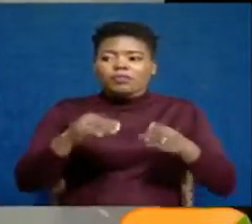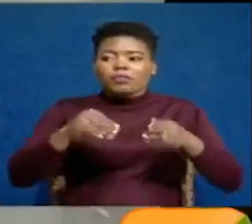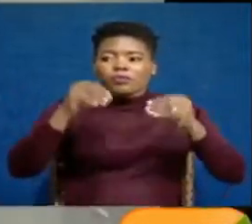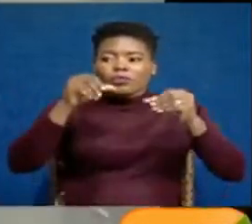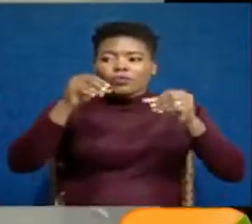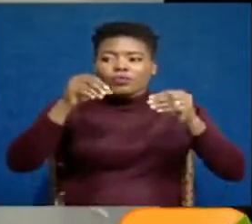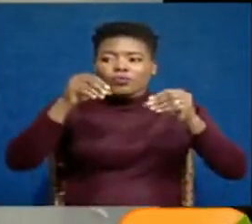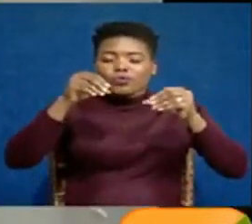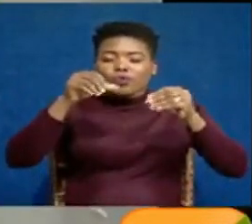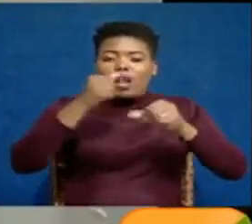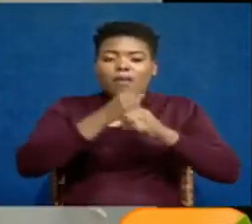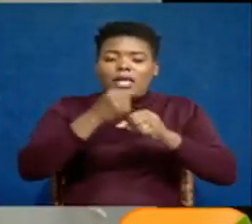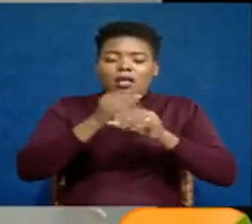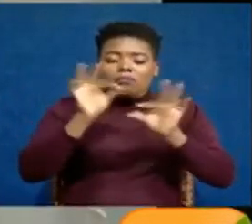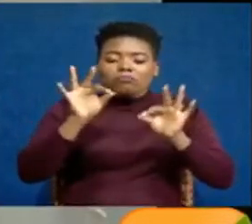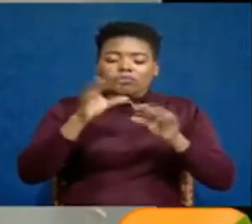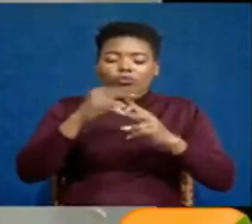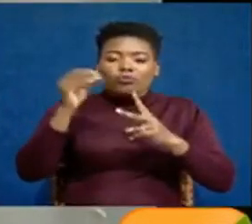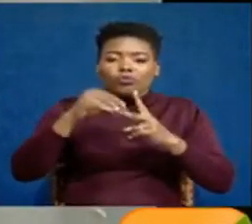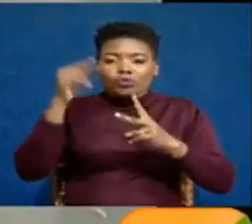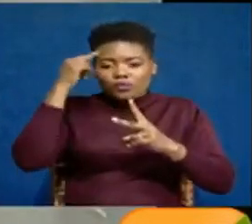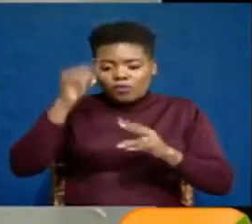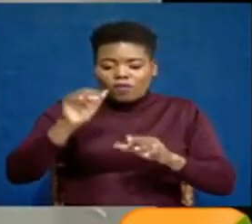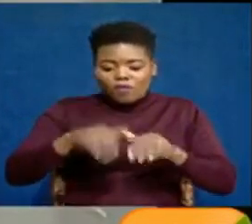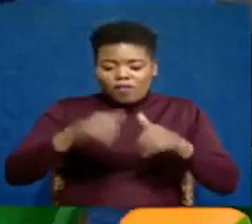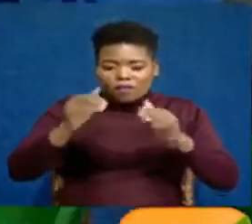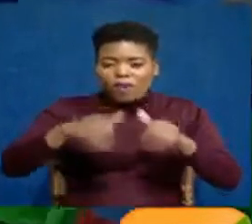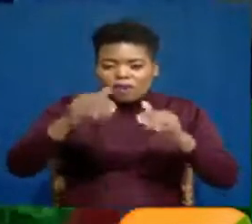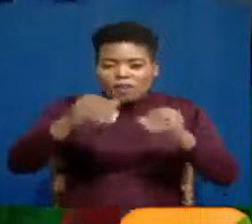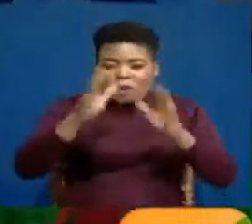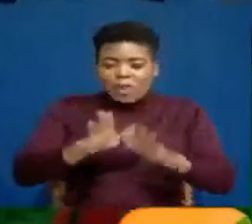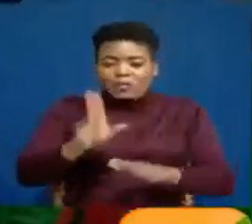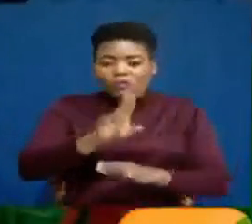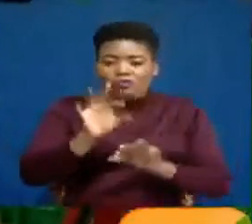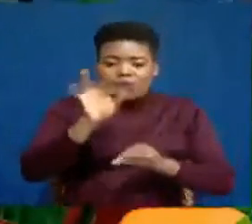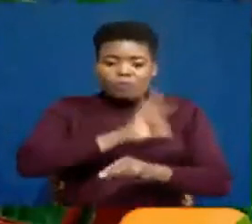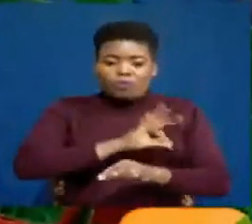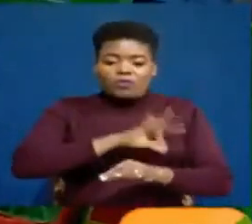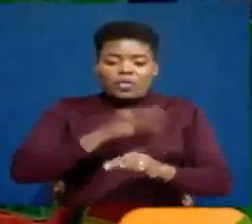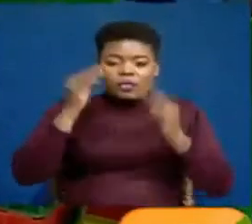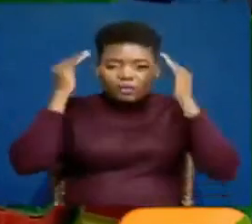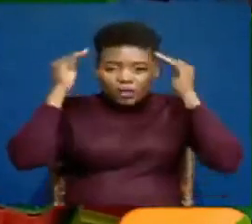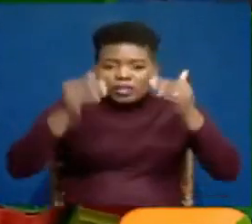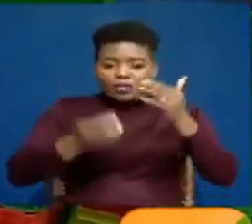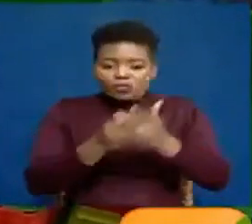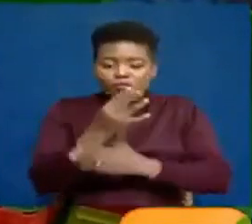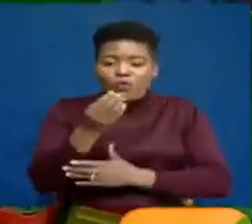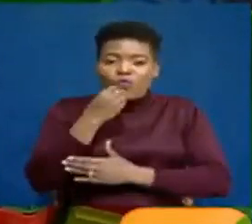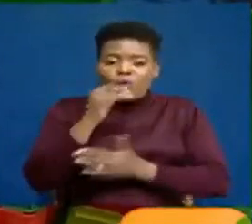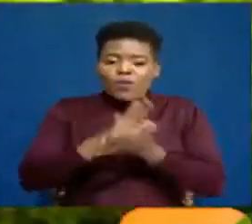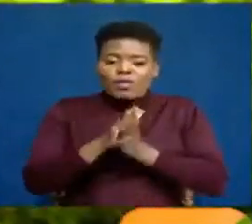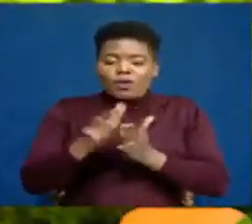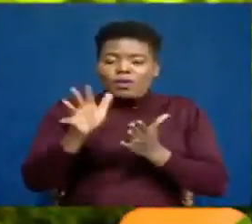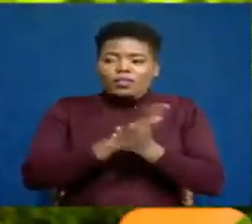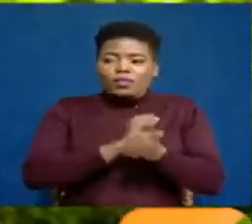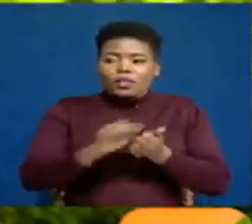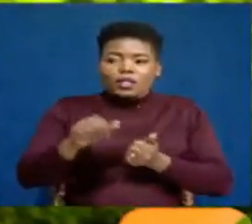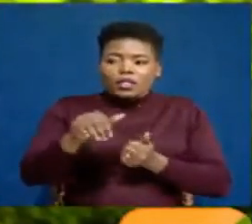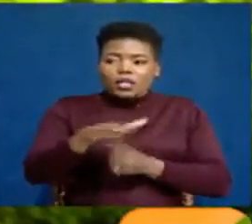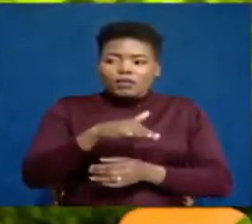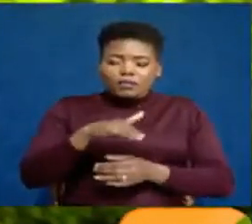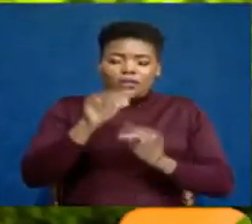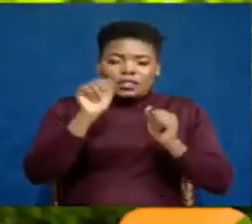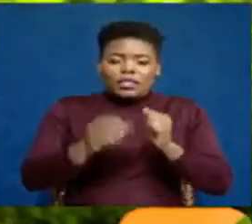health, making it an ideal choice for eco-conscious farmers looking to grow food without harming the environment. It can